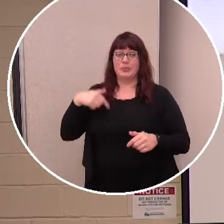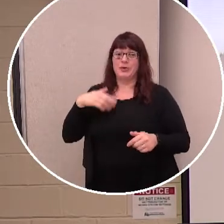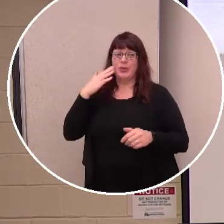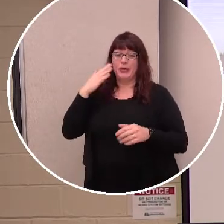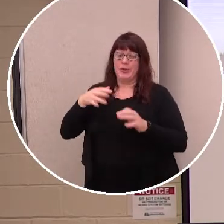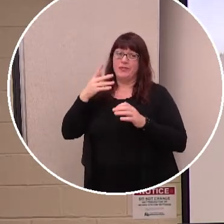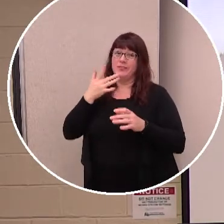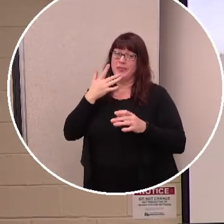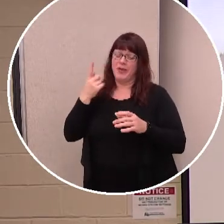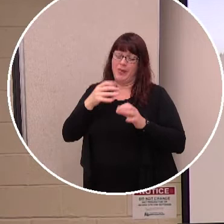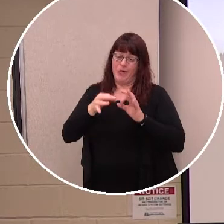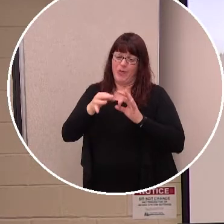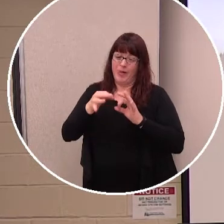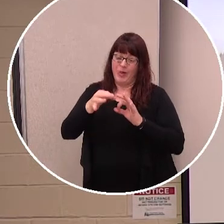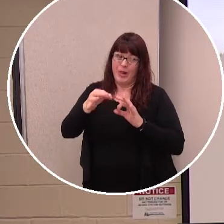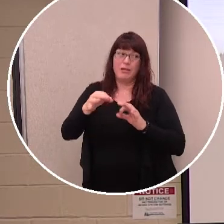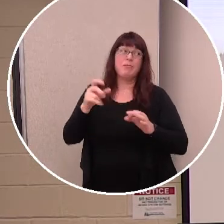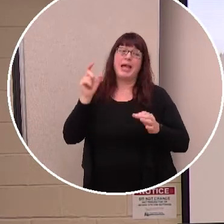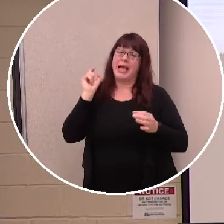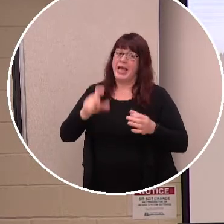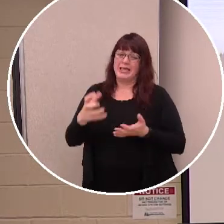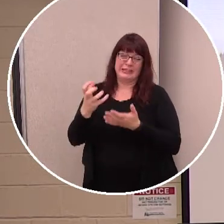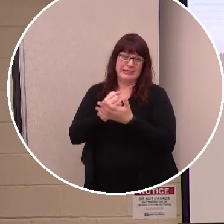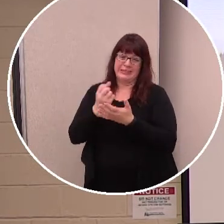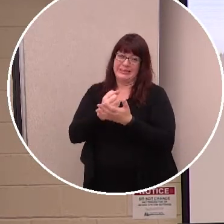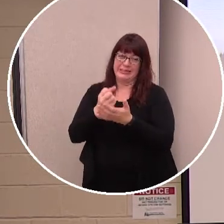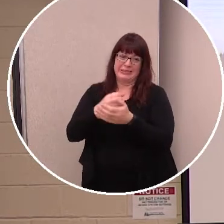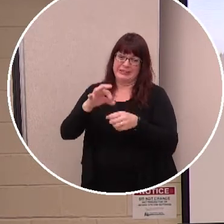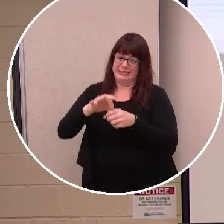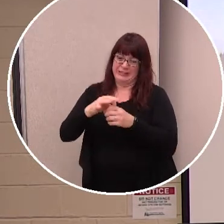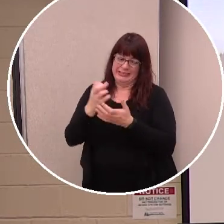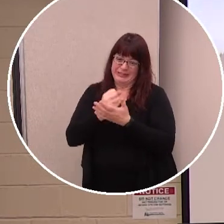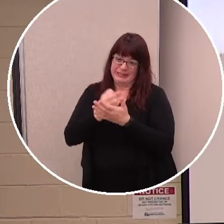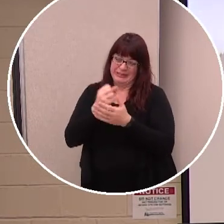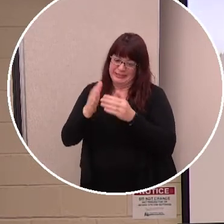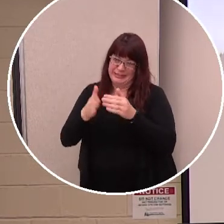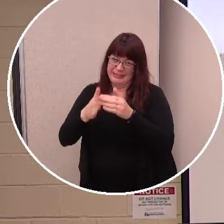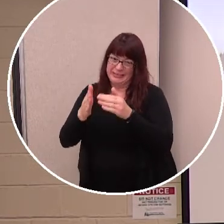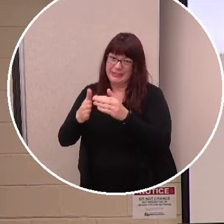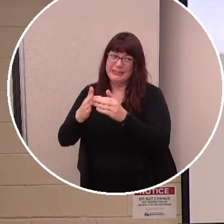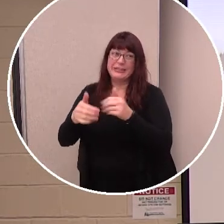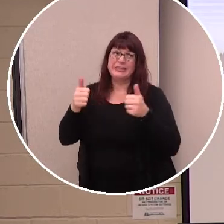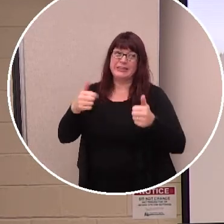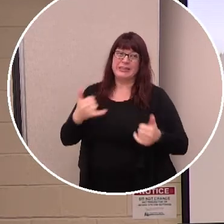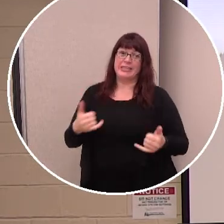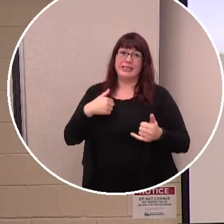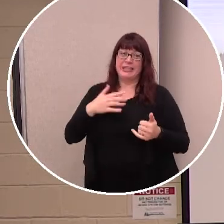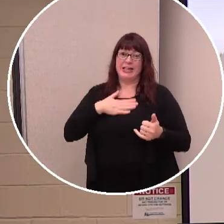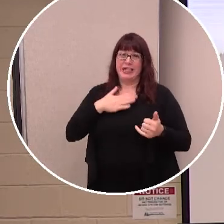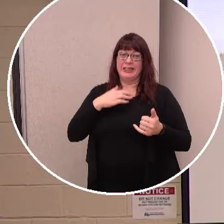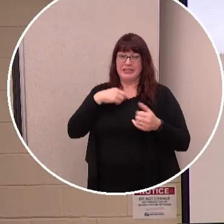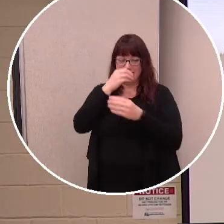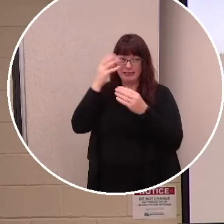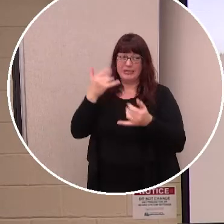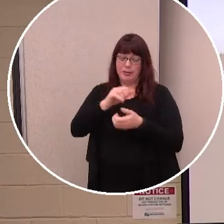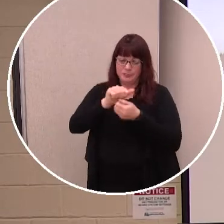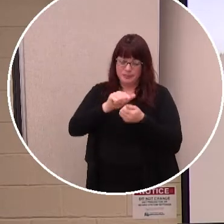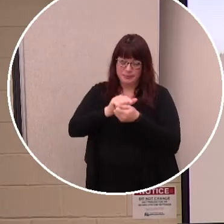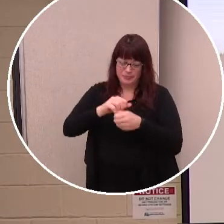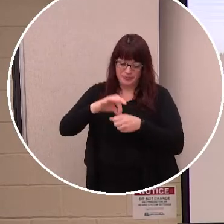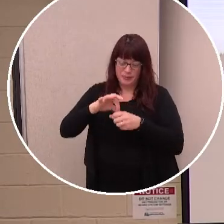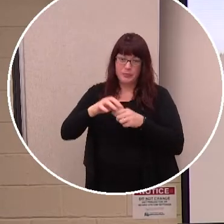experience. But those are the necessities when you're in a democracy to do those kinds of things, and I'm glad to say that we've completed that, and